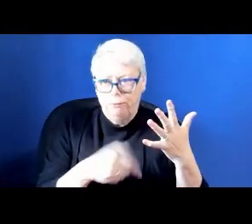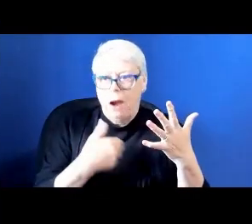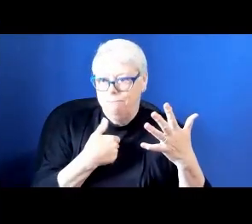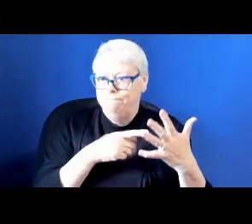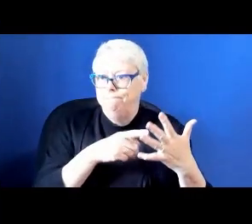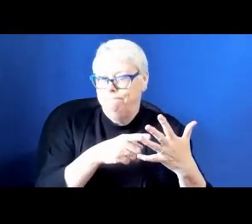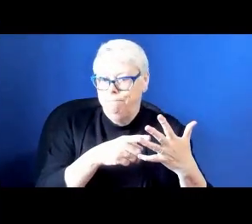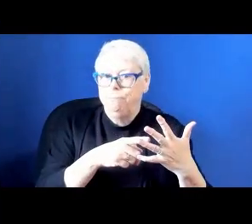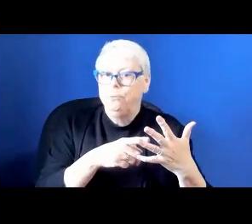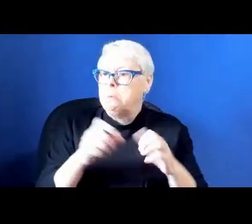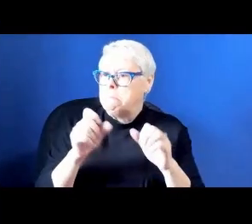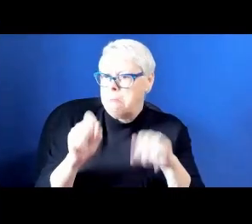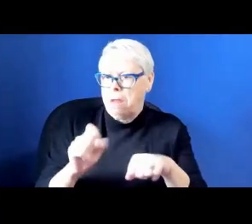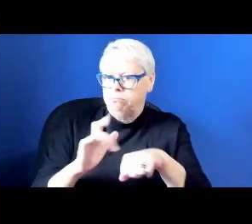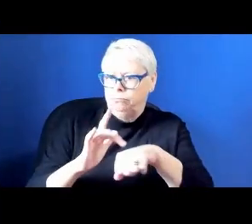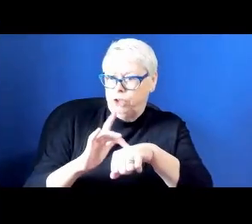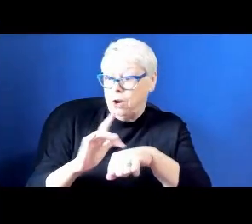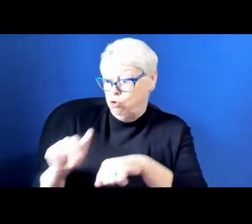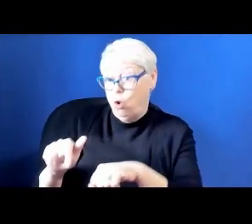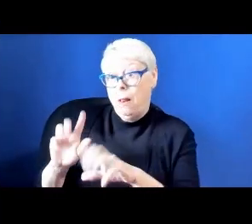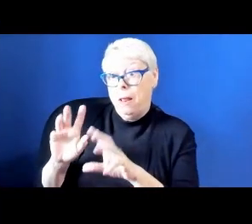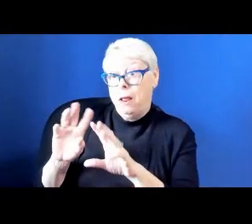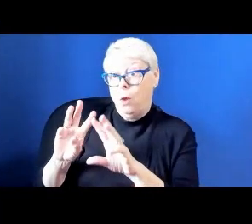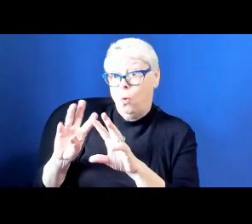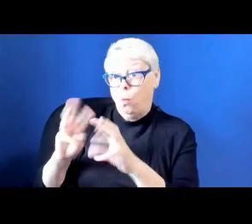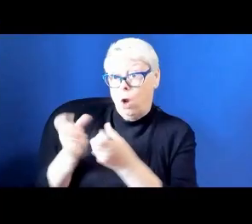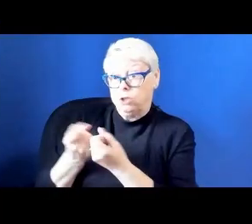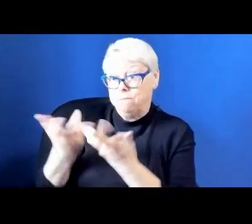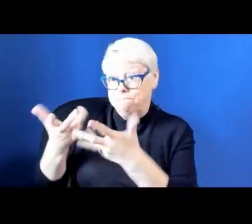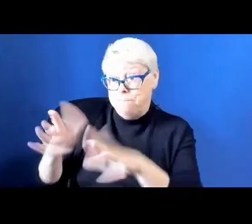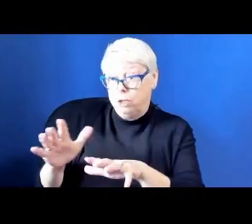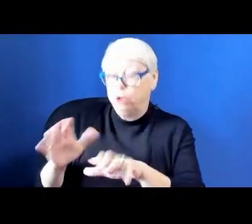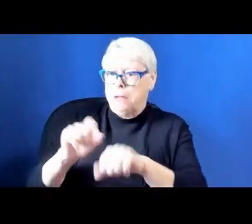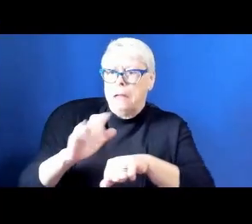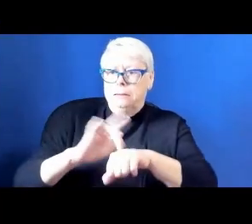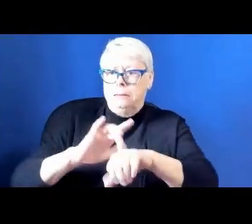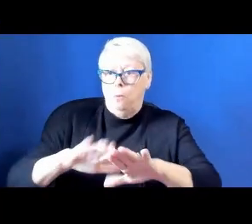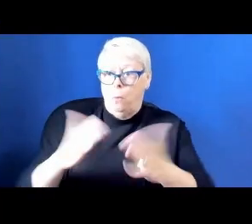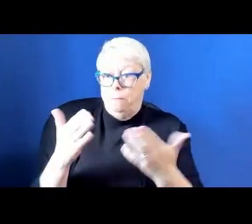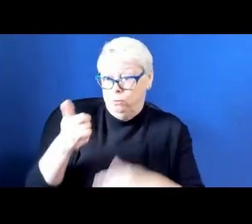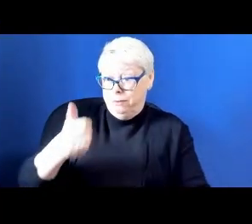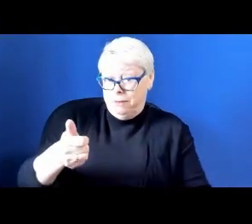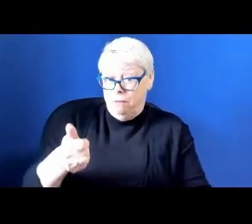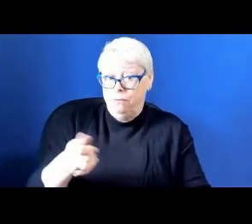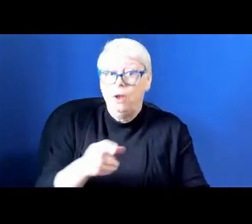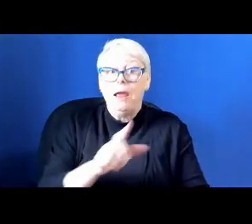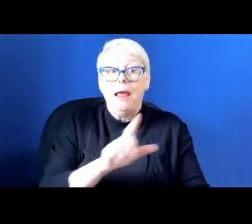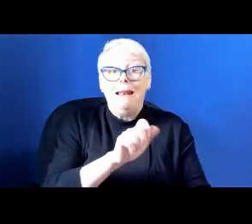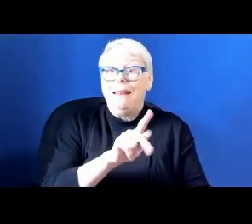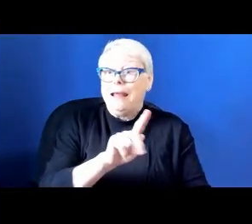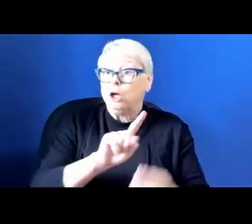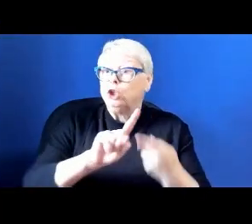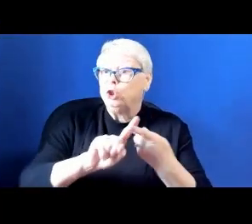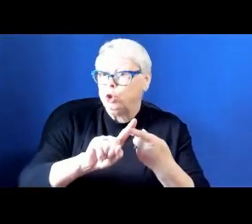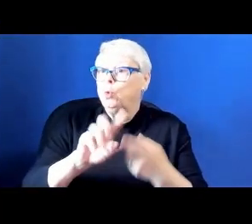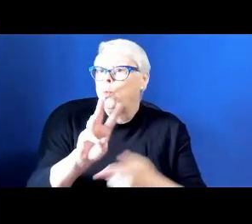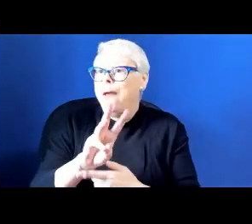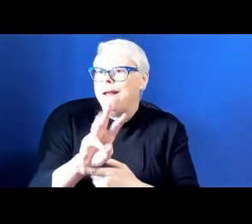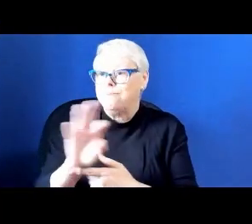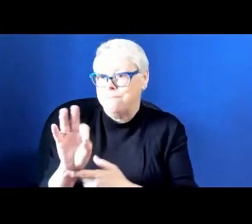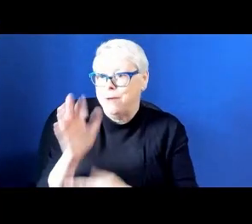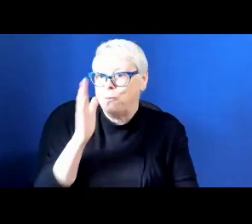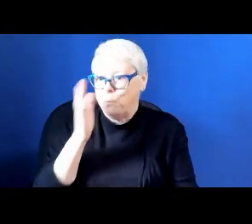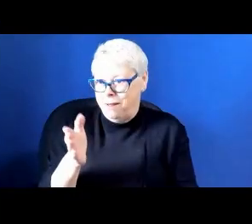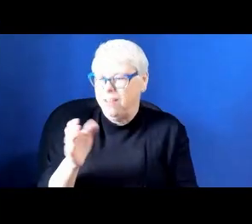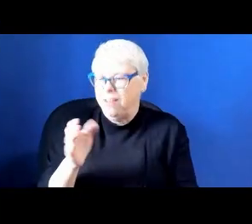tap into after this presentation. The disability benefits compass is linked to the benefits wayfinder, so you can